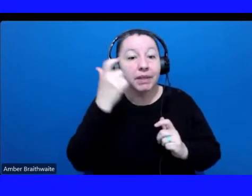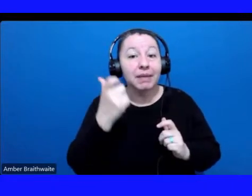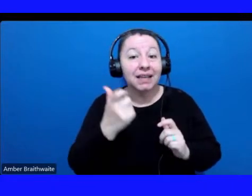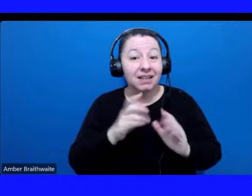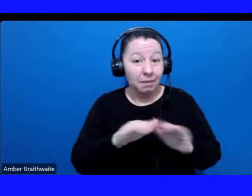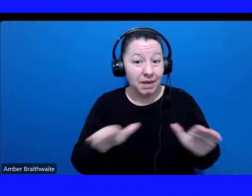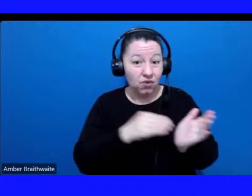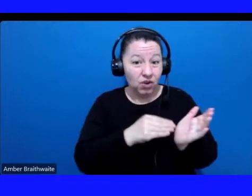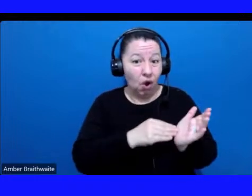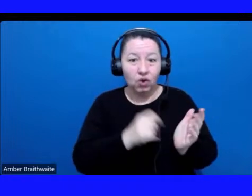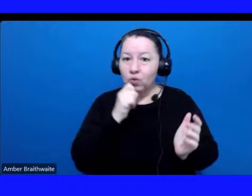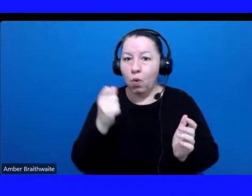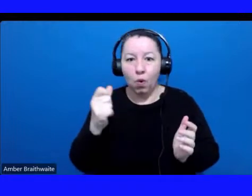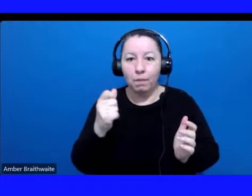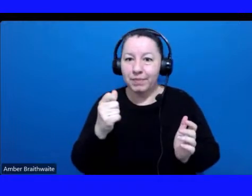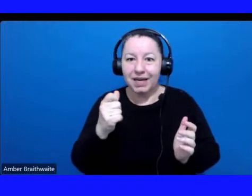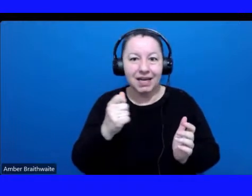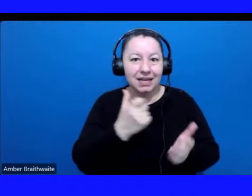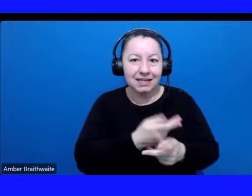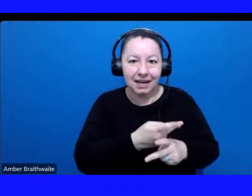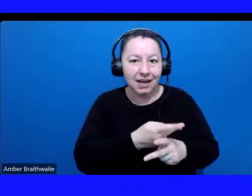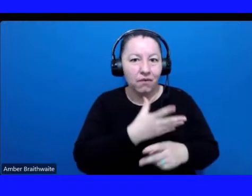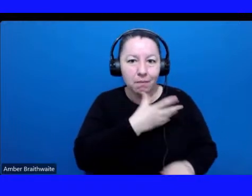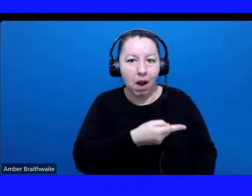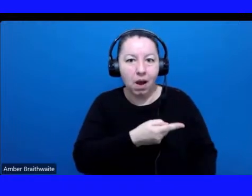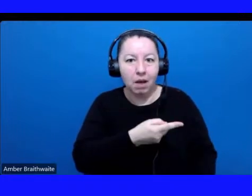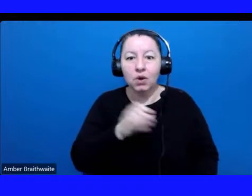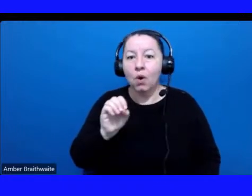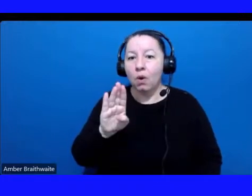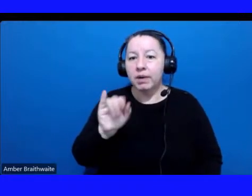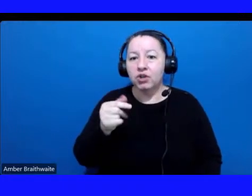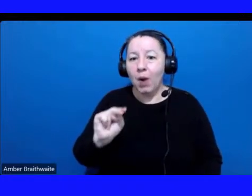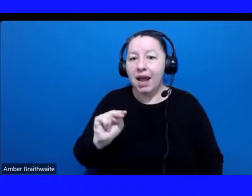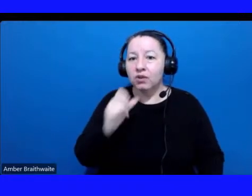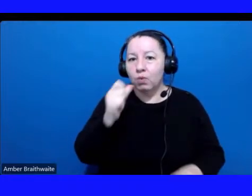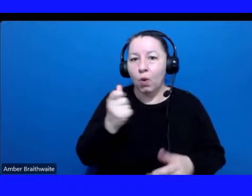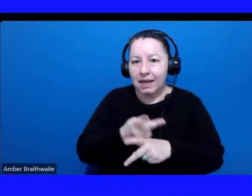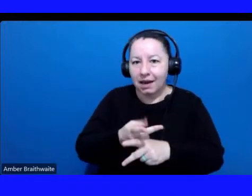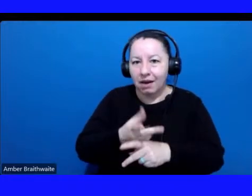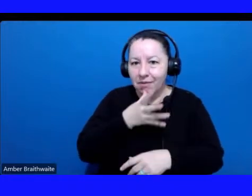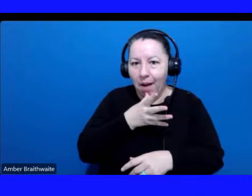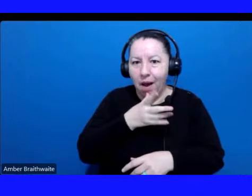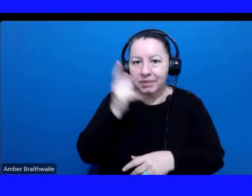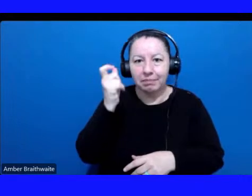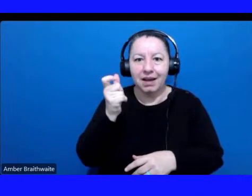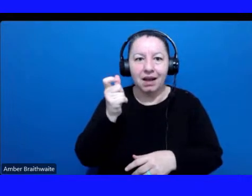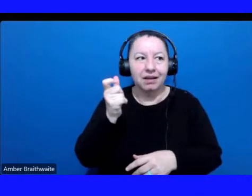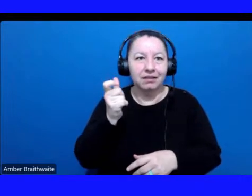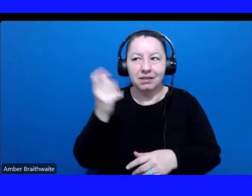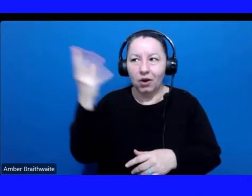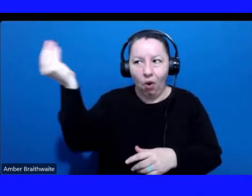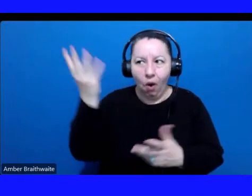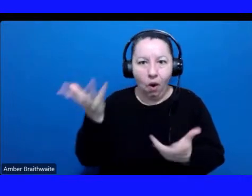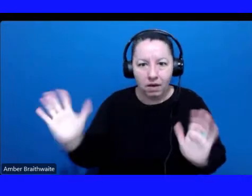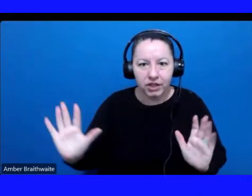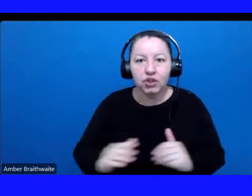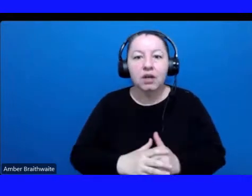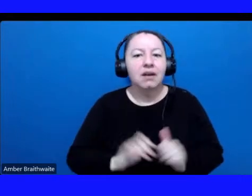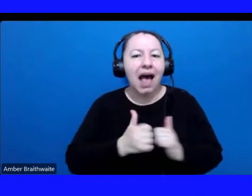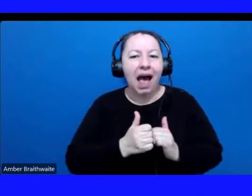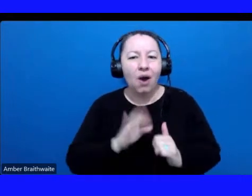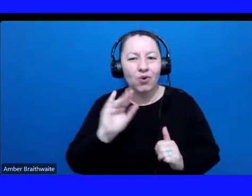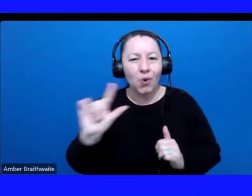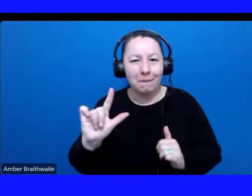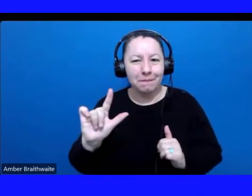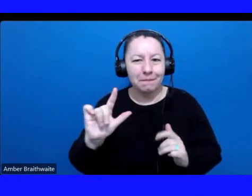So I think the last slide is self-explanatory, and we just spent a lot of time talking about